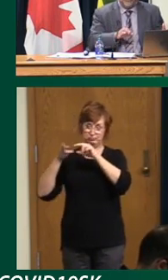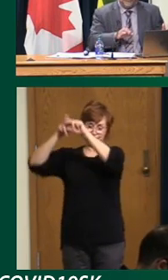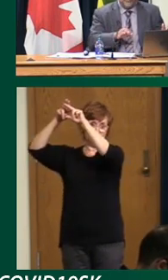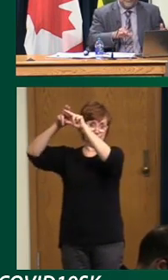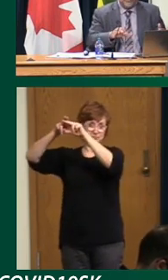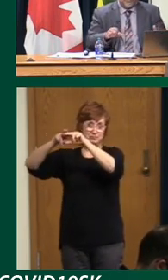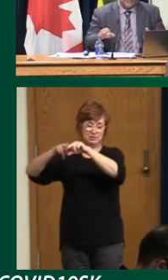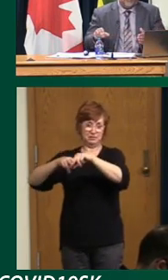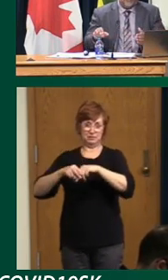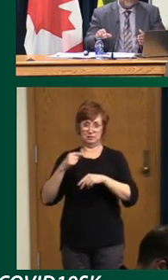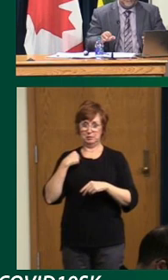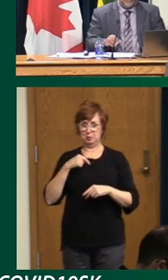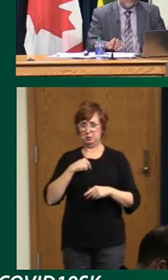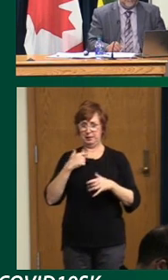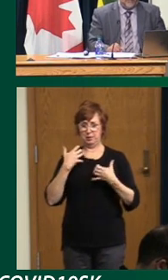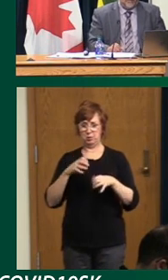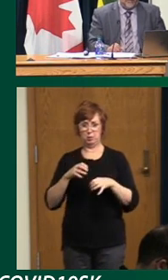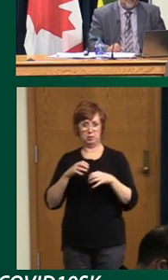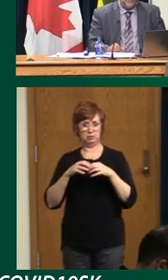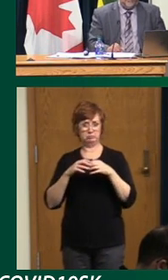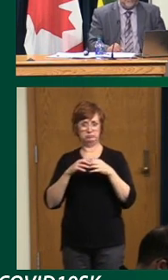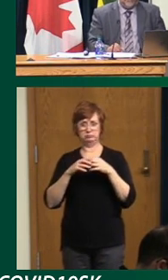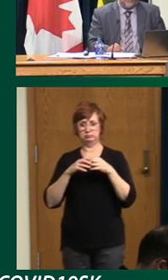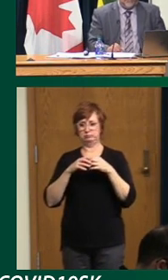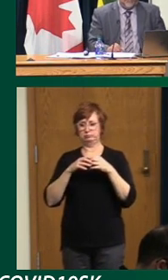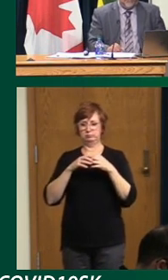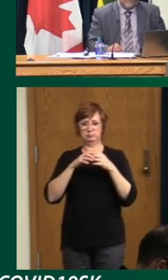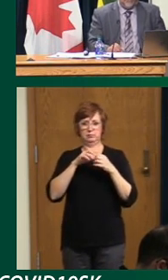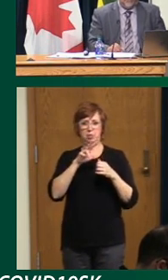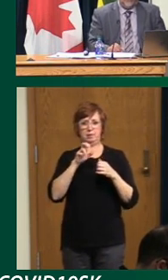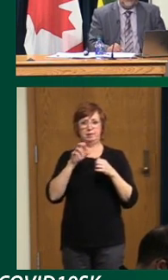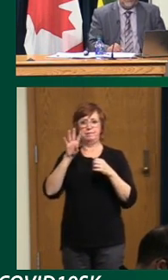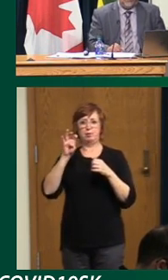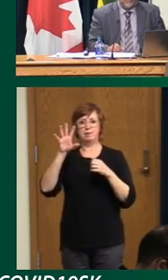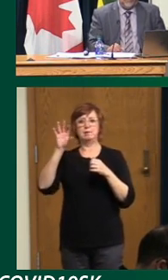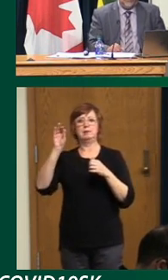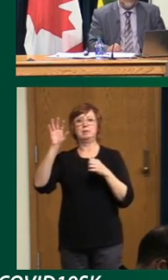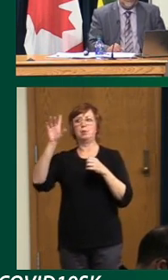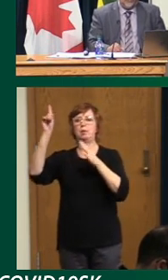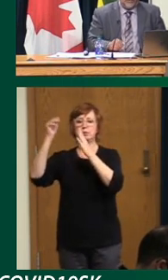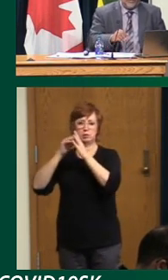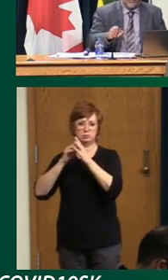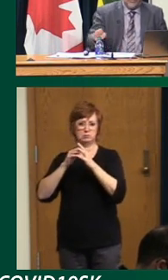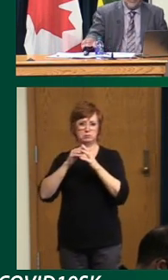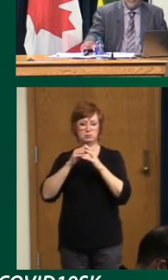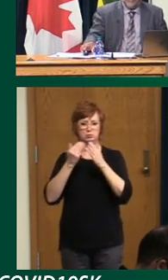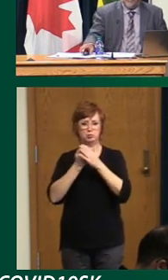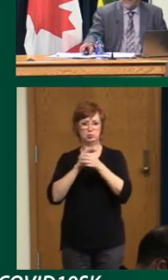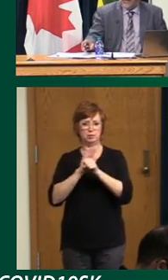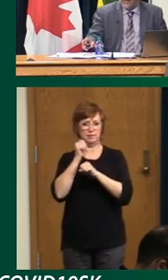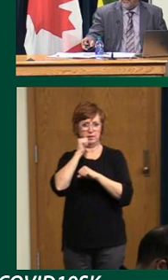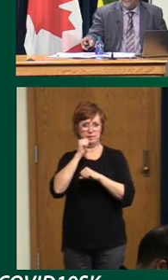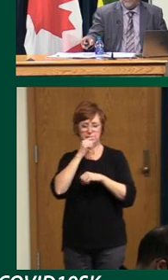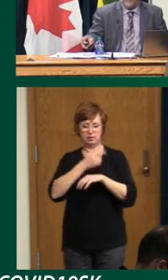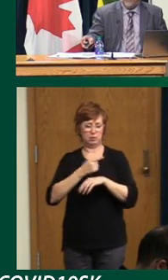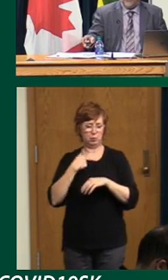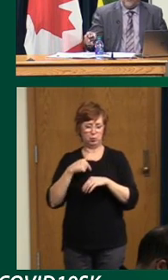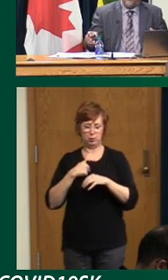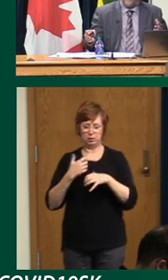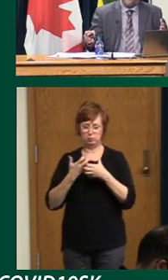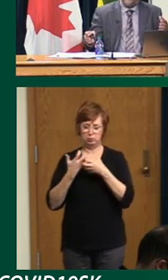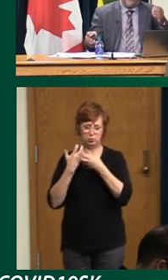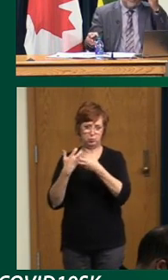We need to do everything we can to bend the curve. But it is showing that, the forecast is trending up,